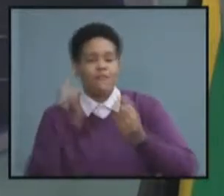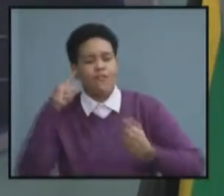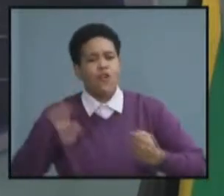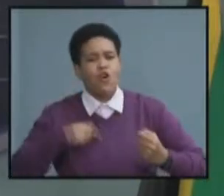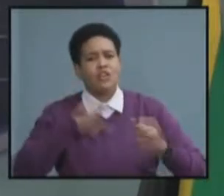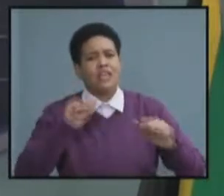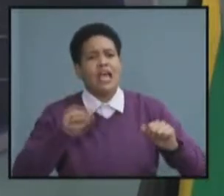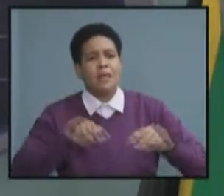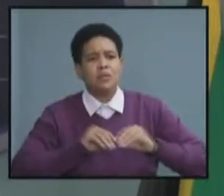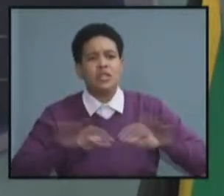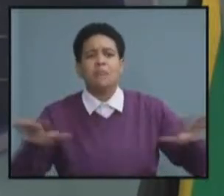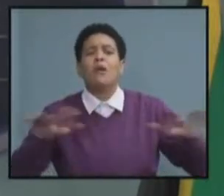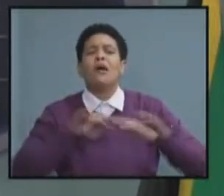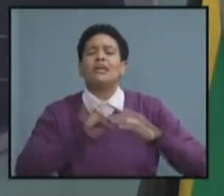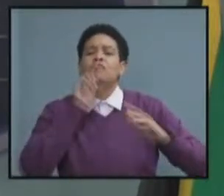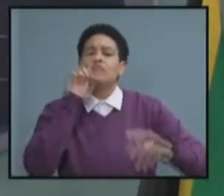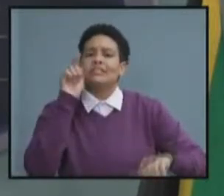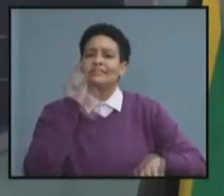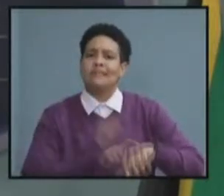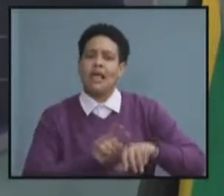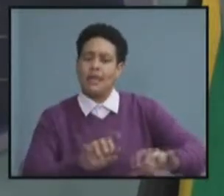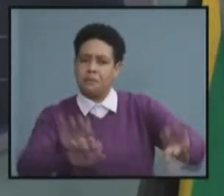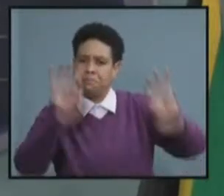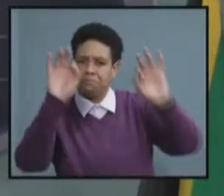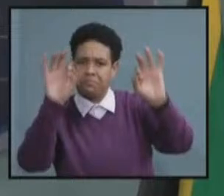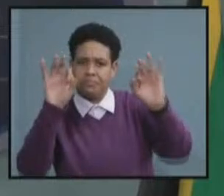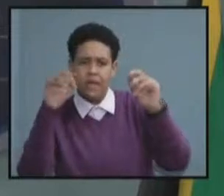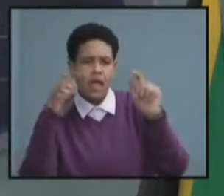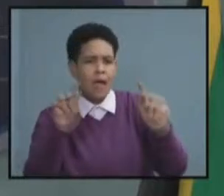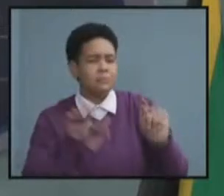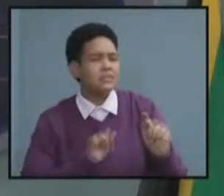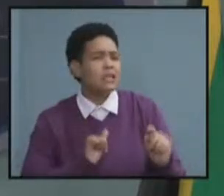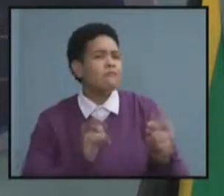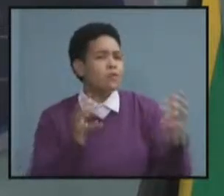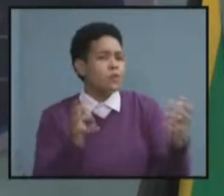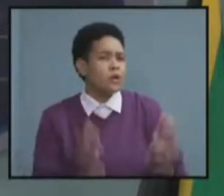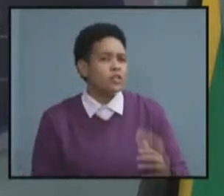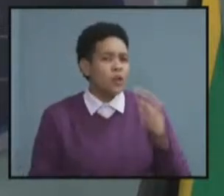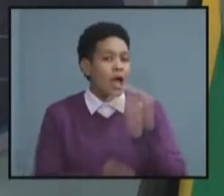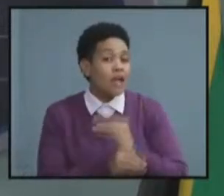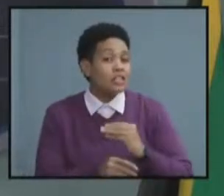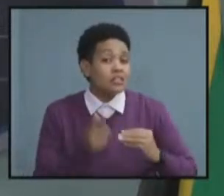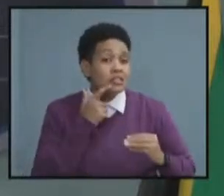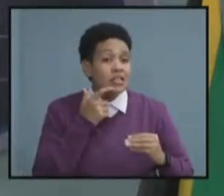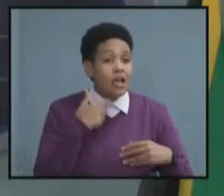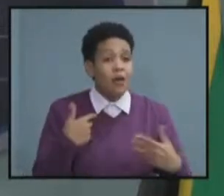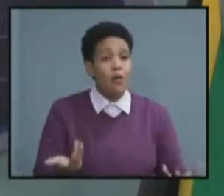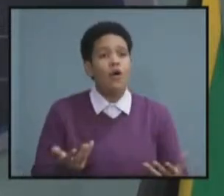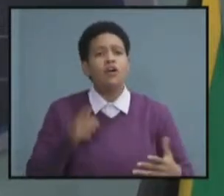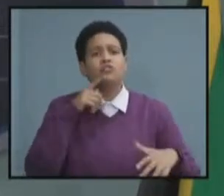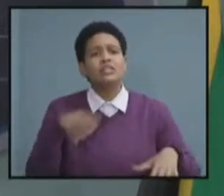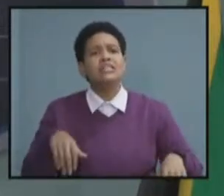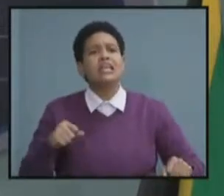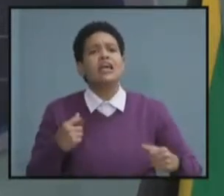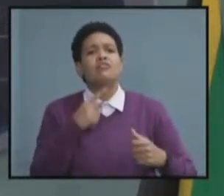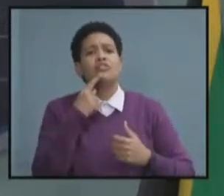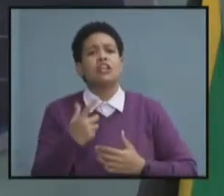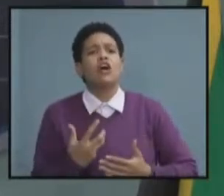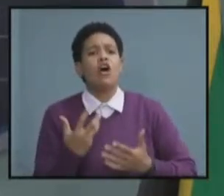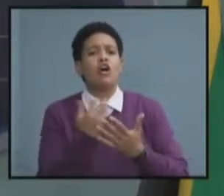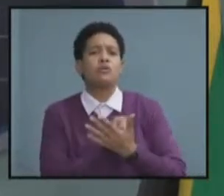to deploy it in record time. I want to also take this